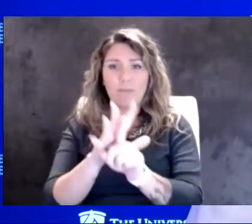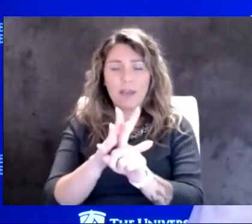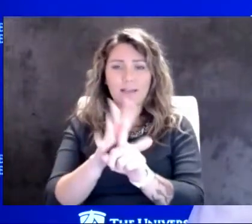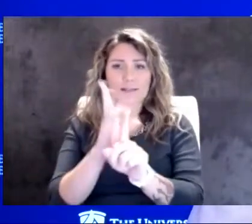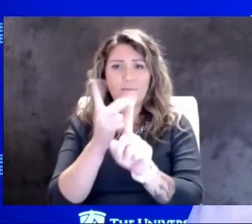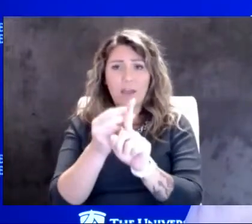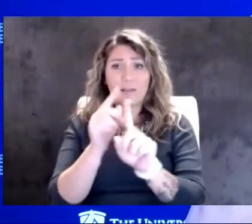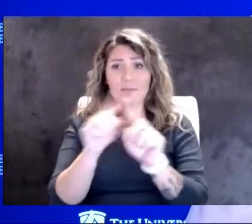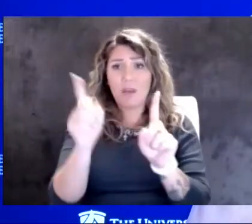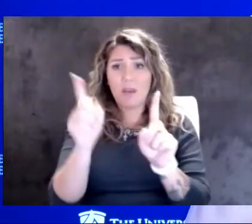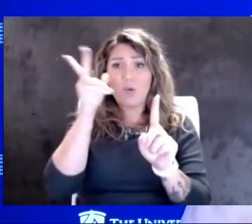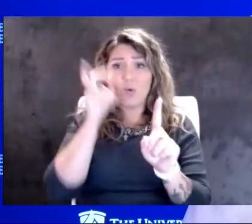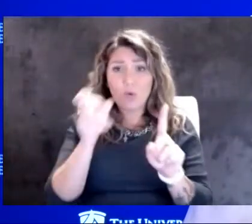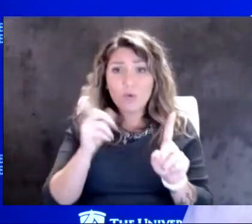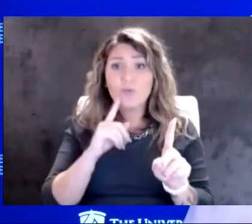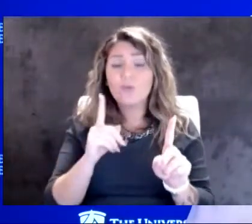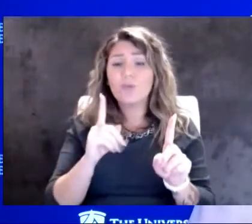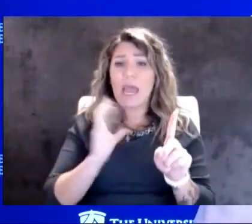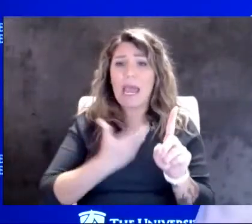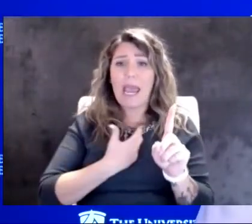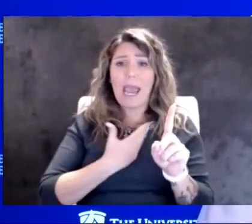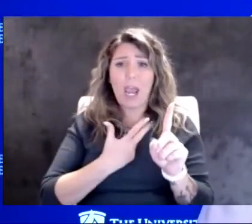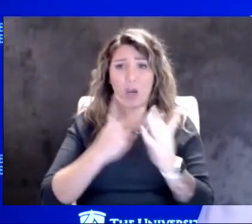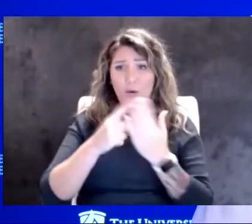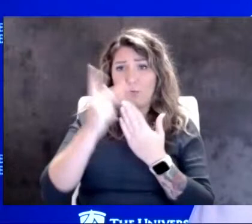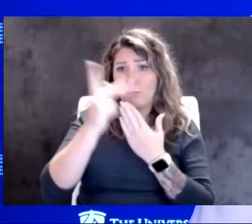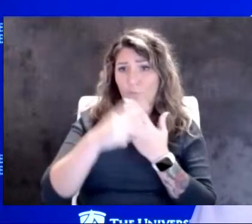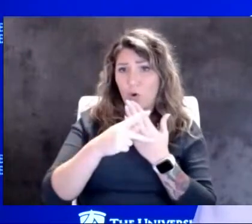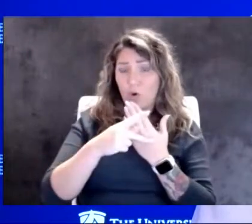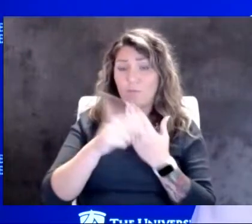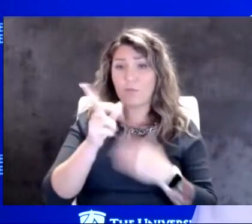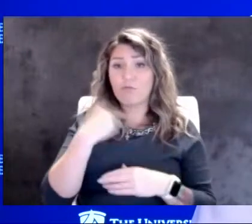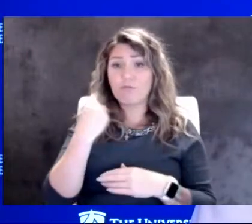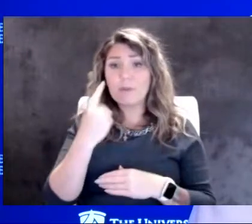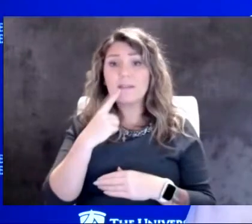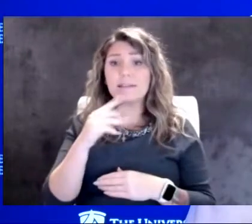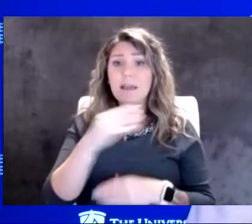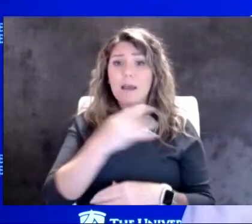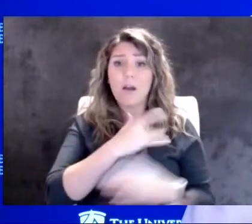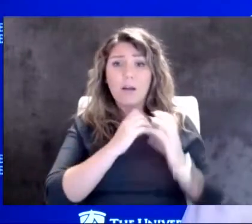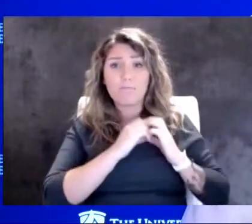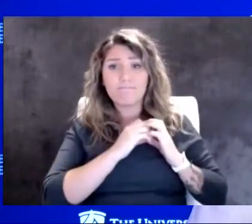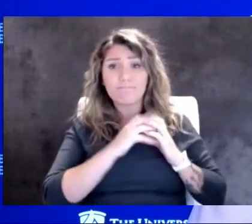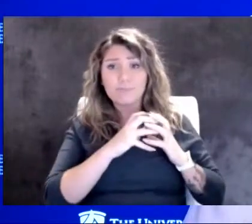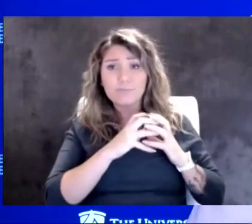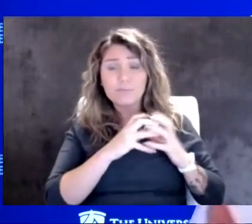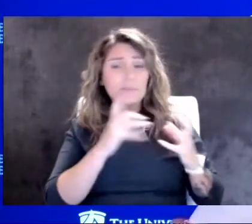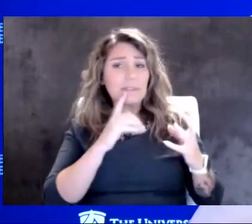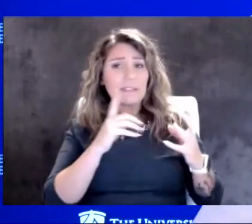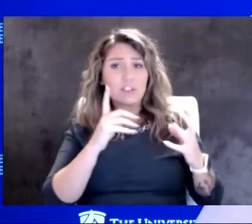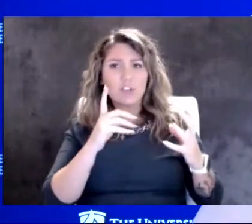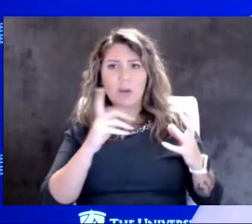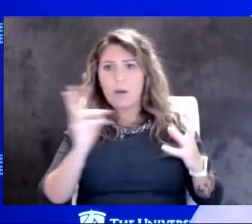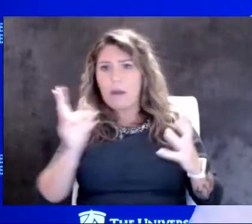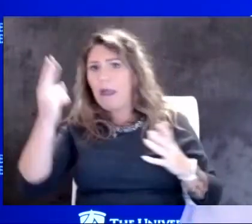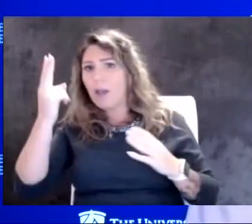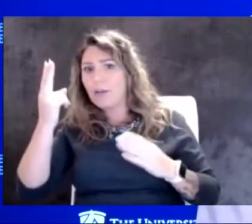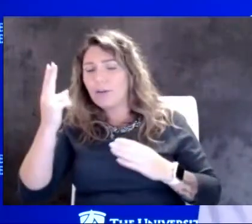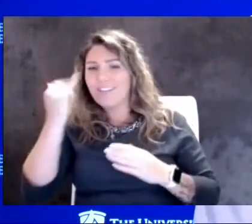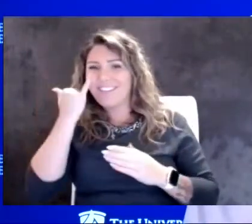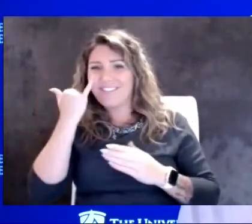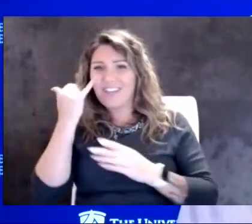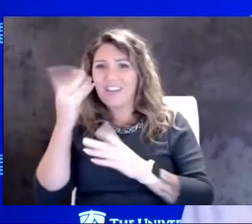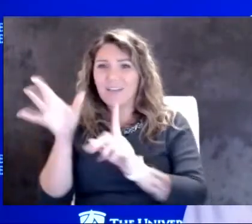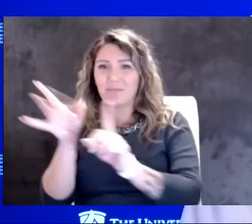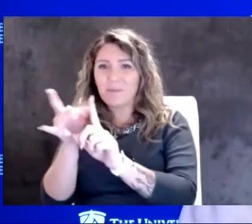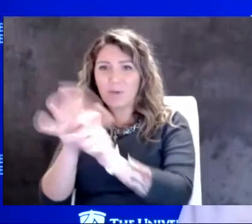just heard in our show, we know that the risk of myocarditis or heart inflammation is greater if you have COVID than if you